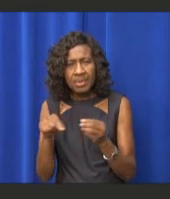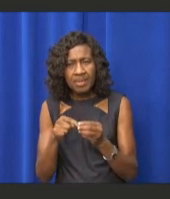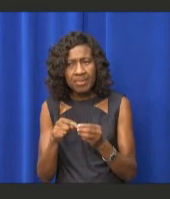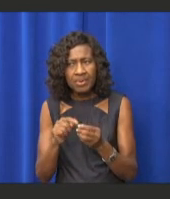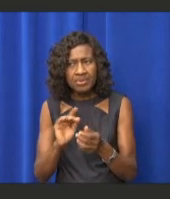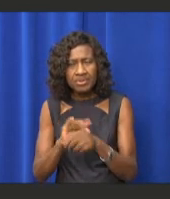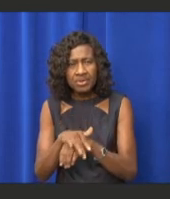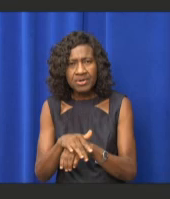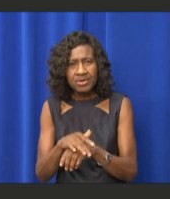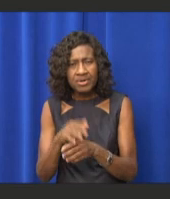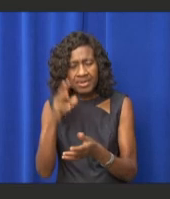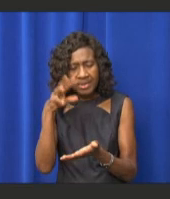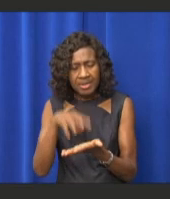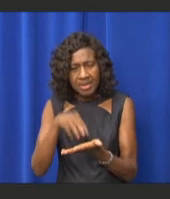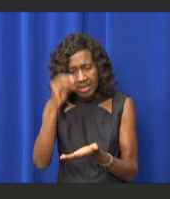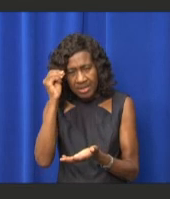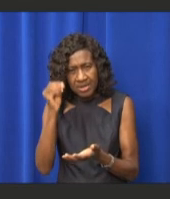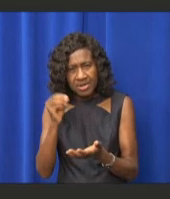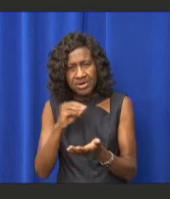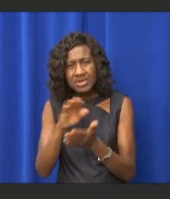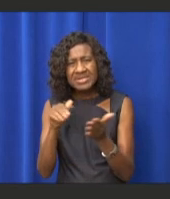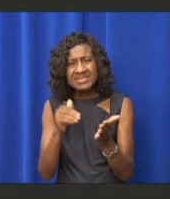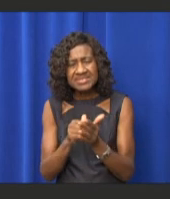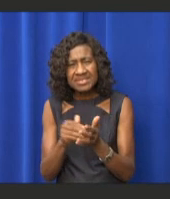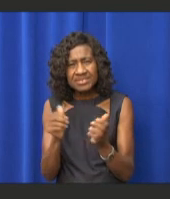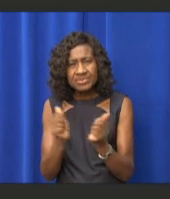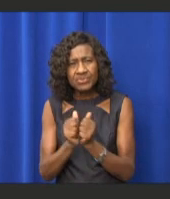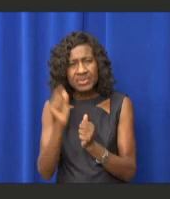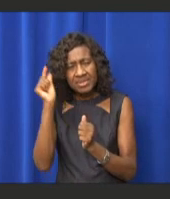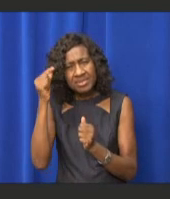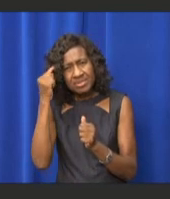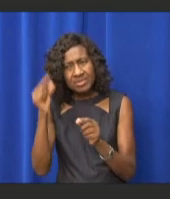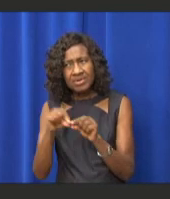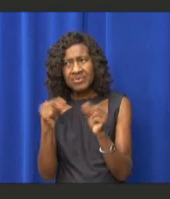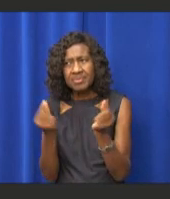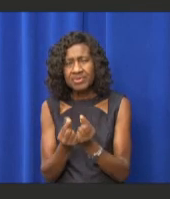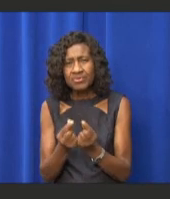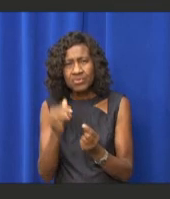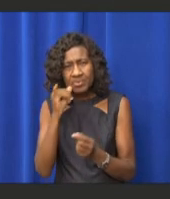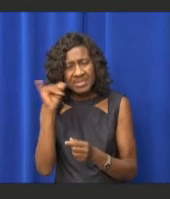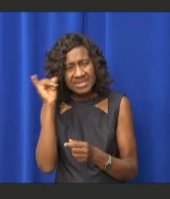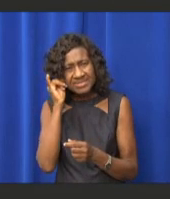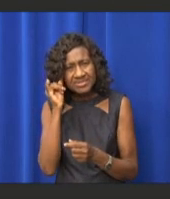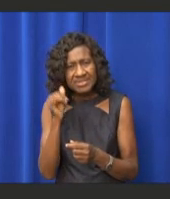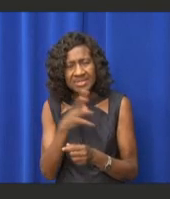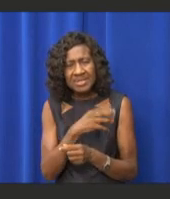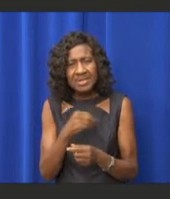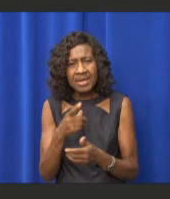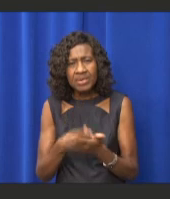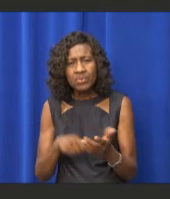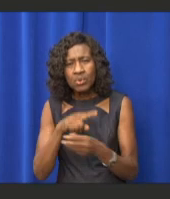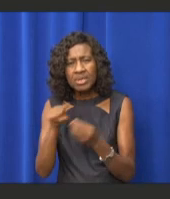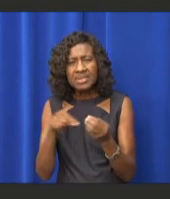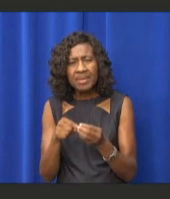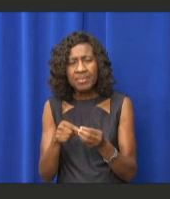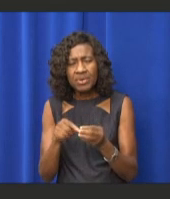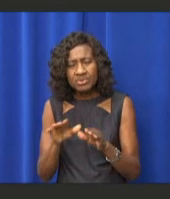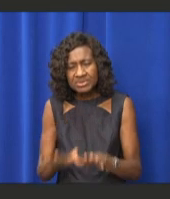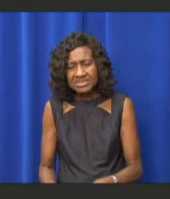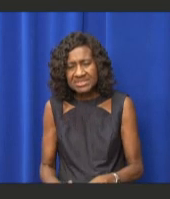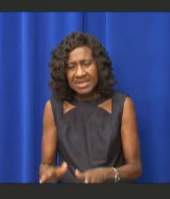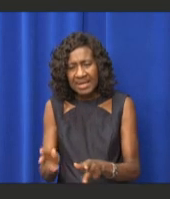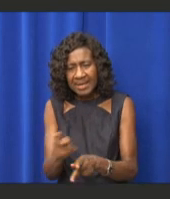centres with his caucus yesterday, and whether there's any movement on childcare issues for people next